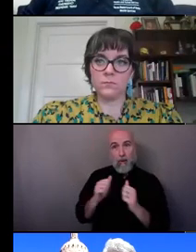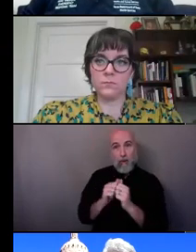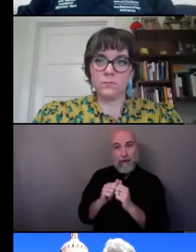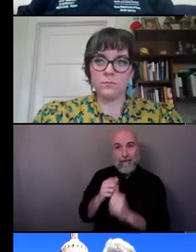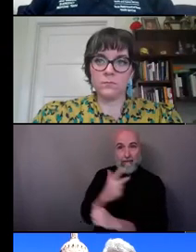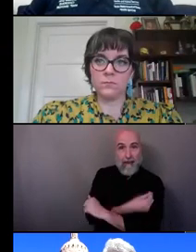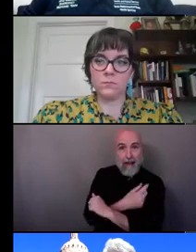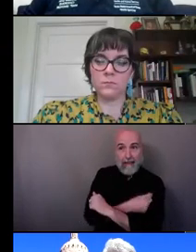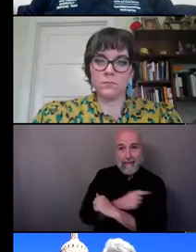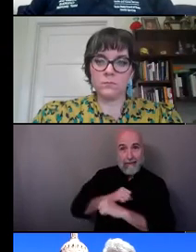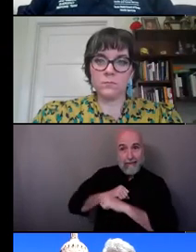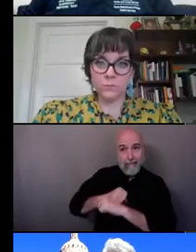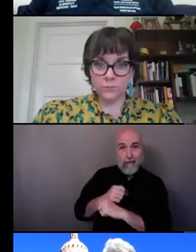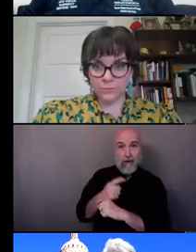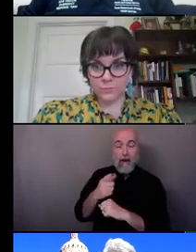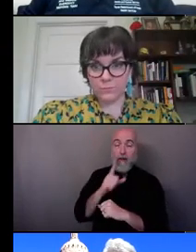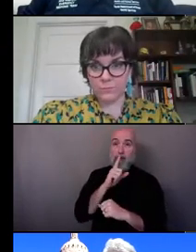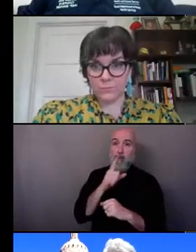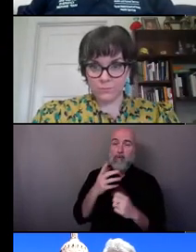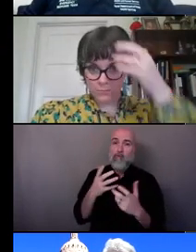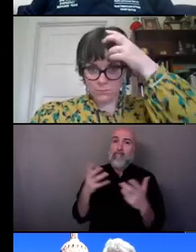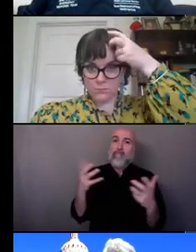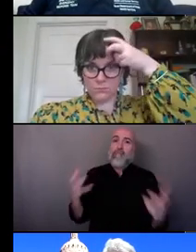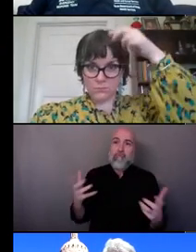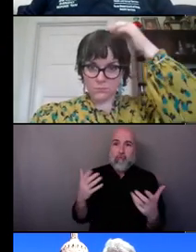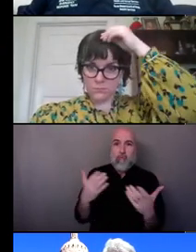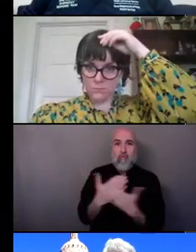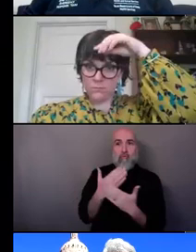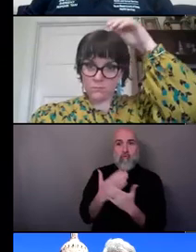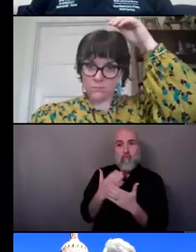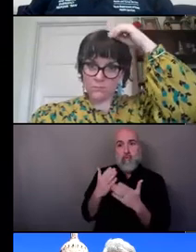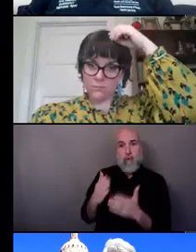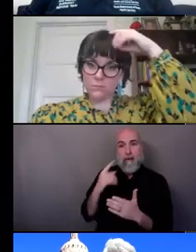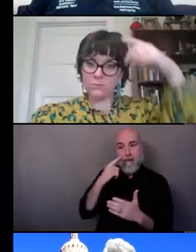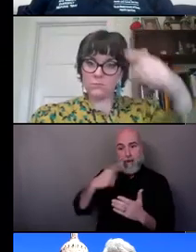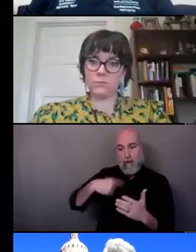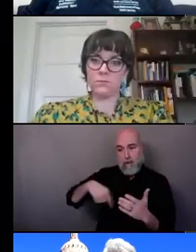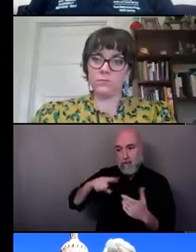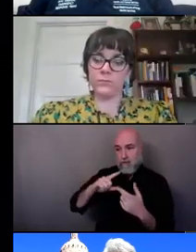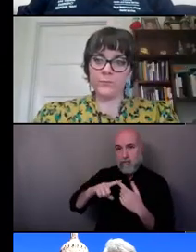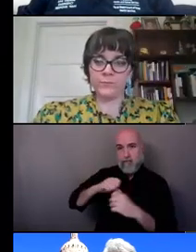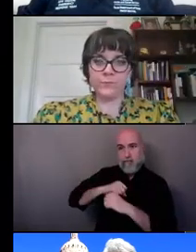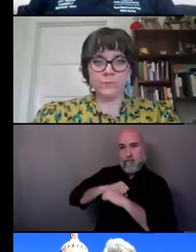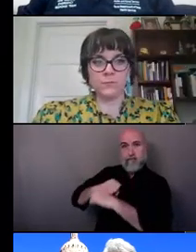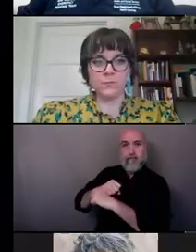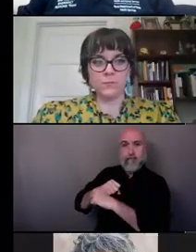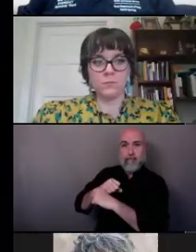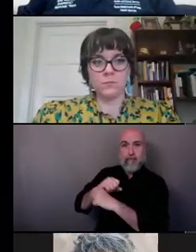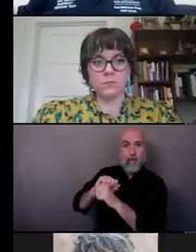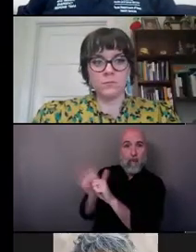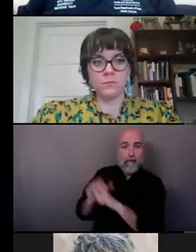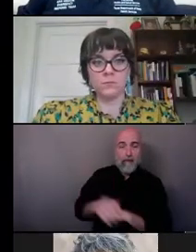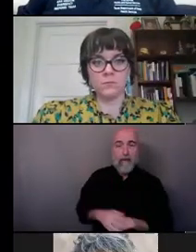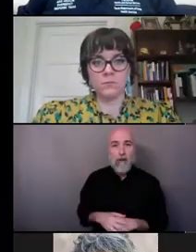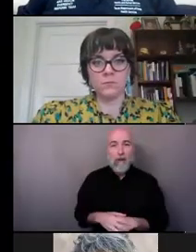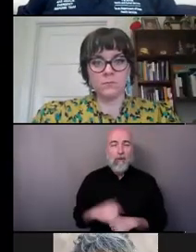vaccines, which are a tremendous new ability to counter COVID-19. So we'll get